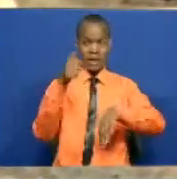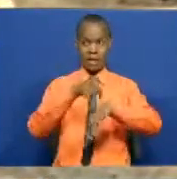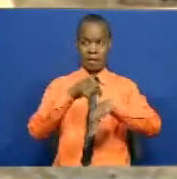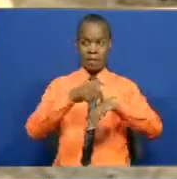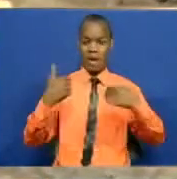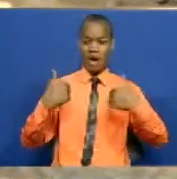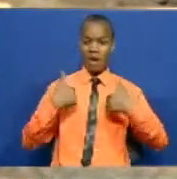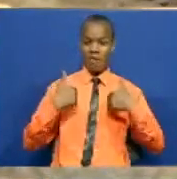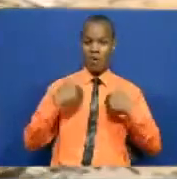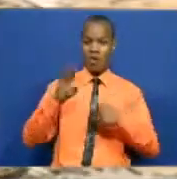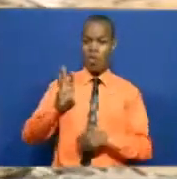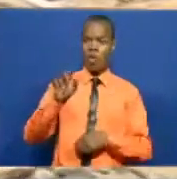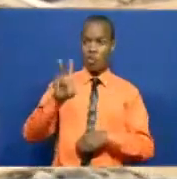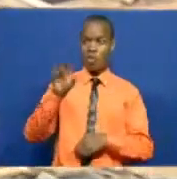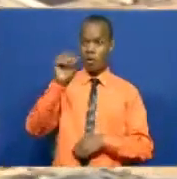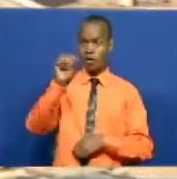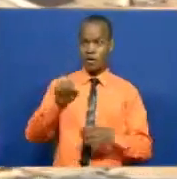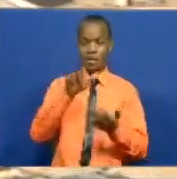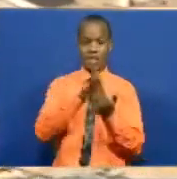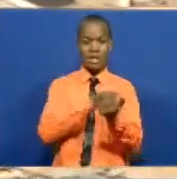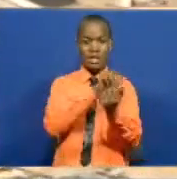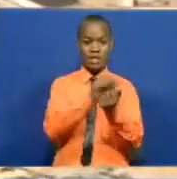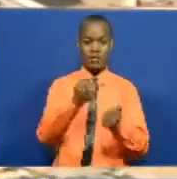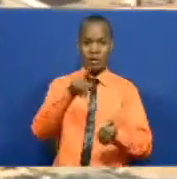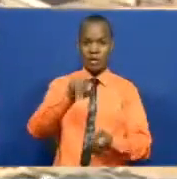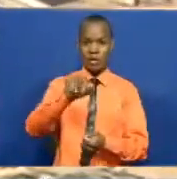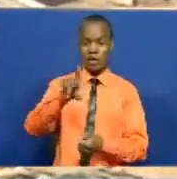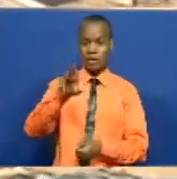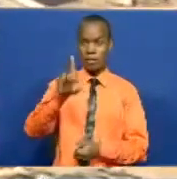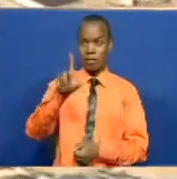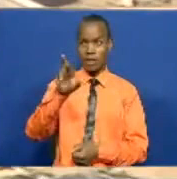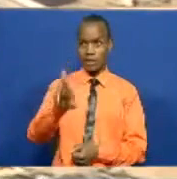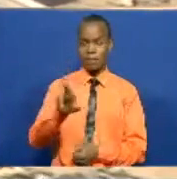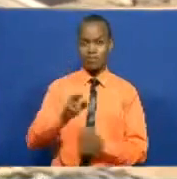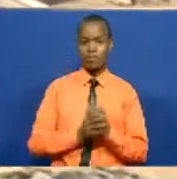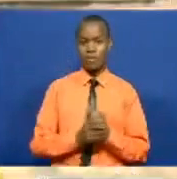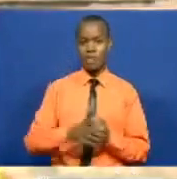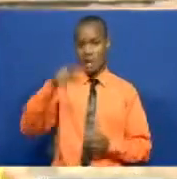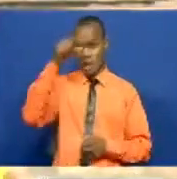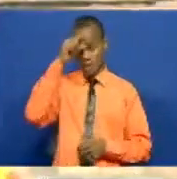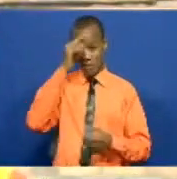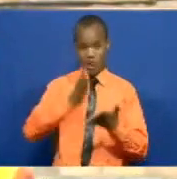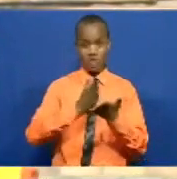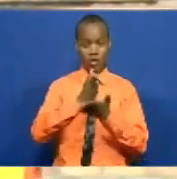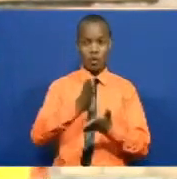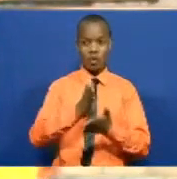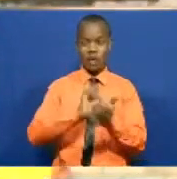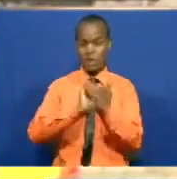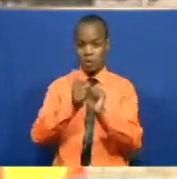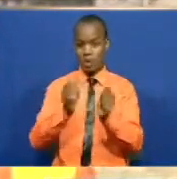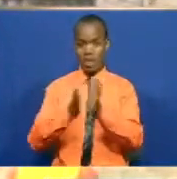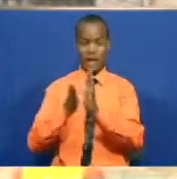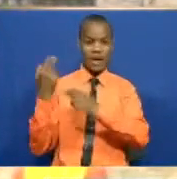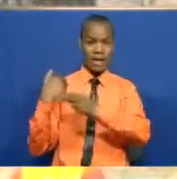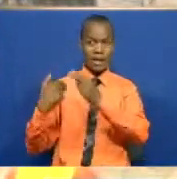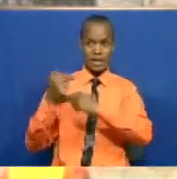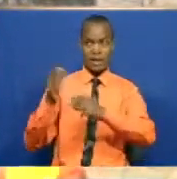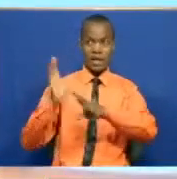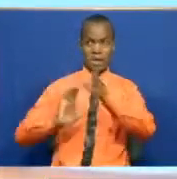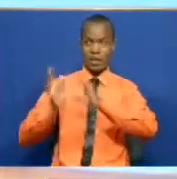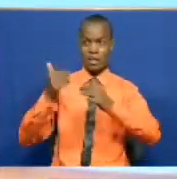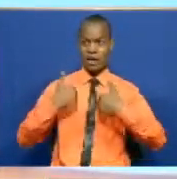waves has over the years damaged the pillar. The government, through the means of sports, heritage and culture, has moved with speed to protect